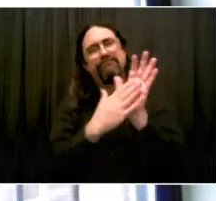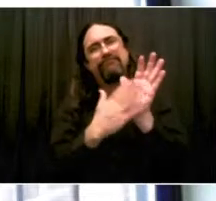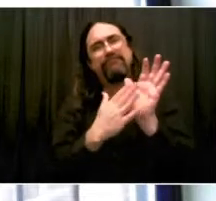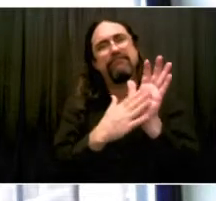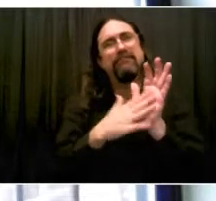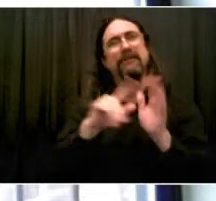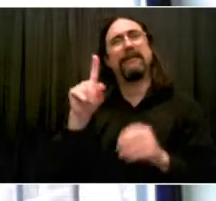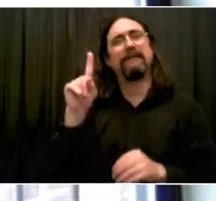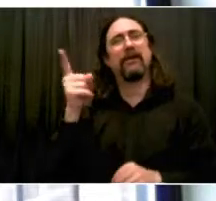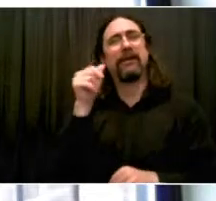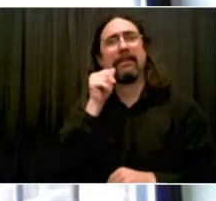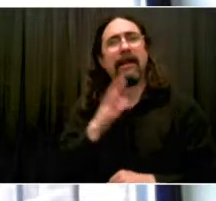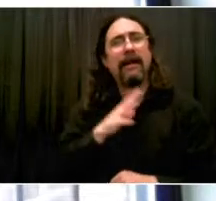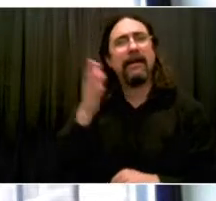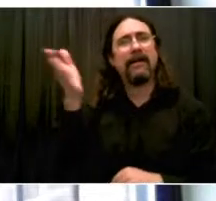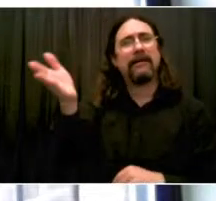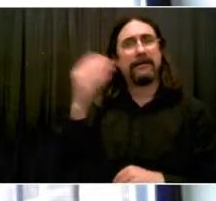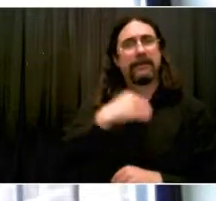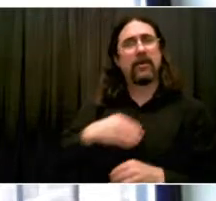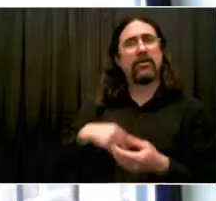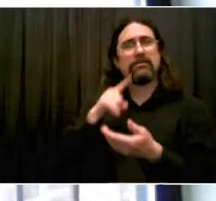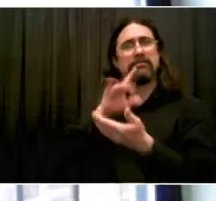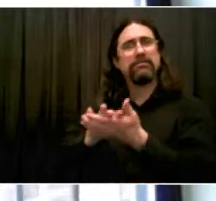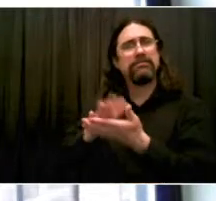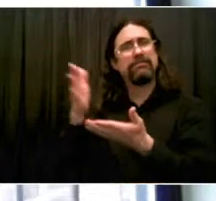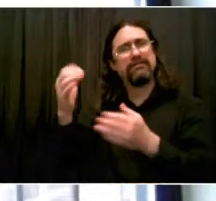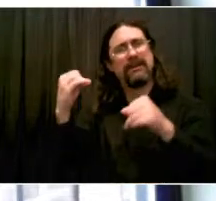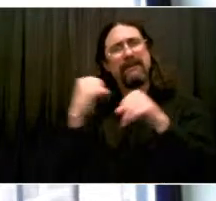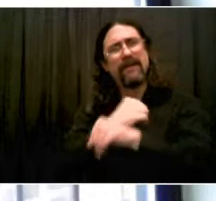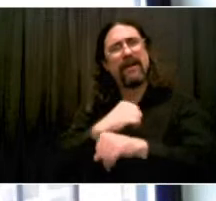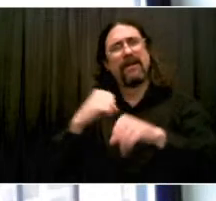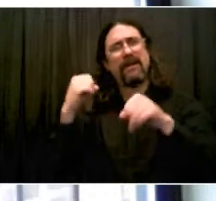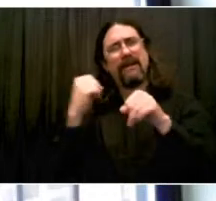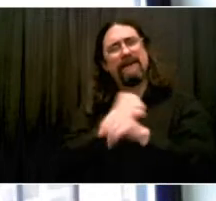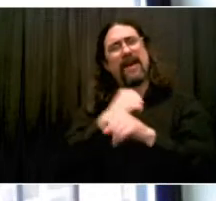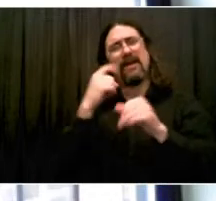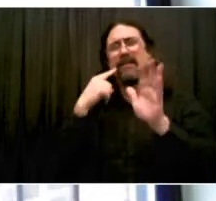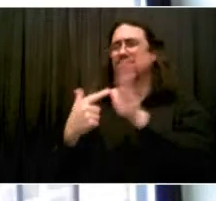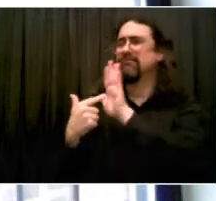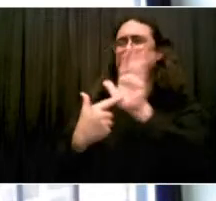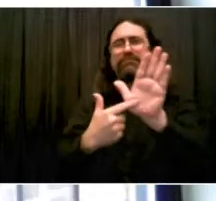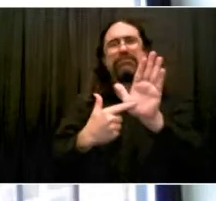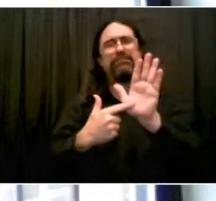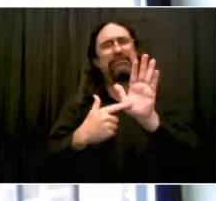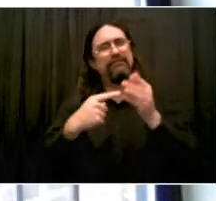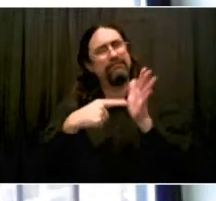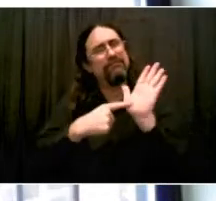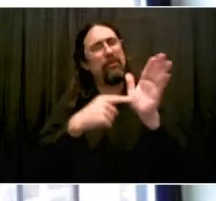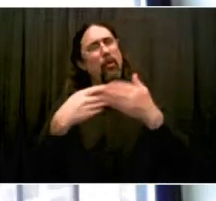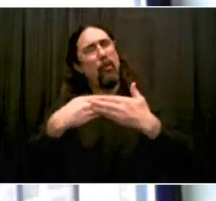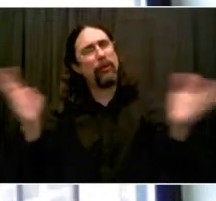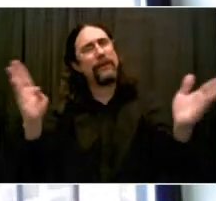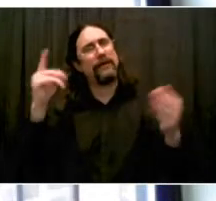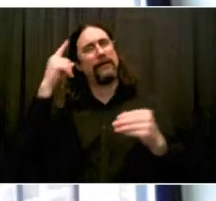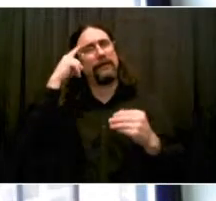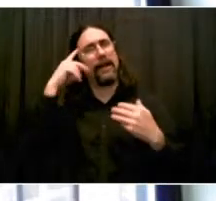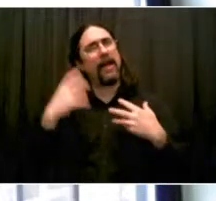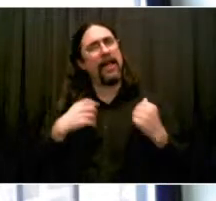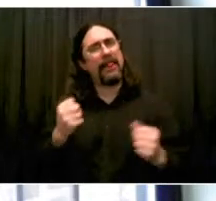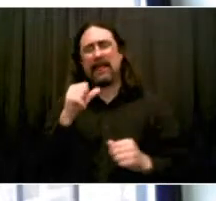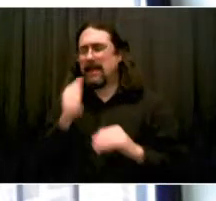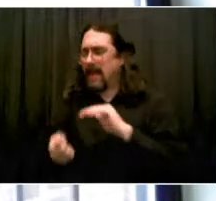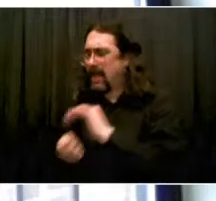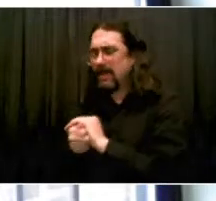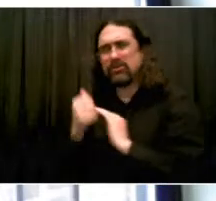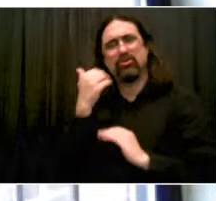this city better than we found it, and understanding that there are so many gaps in services that prevent, people of color from really